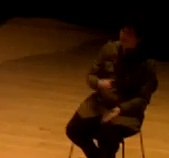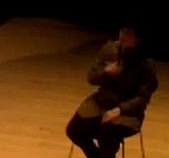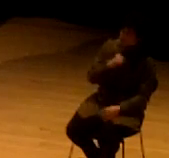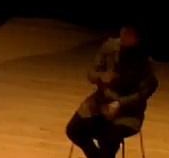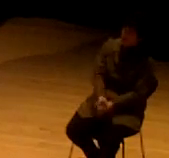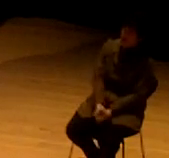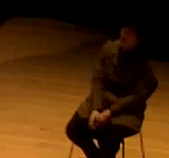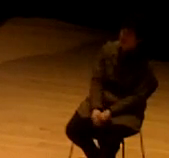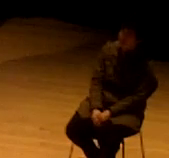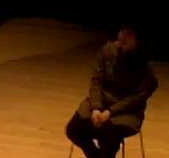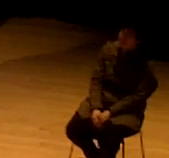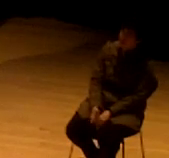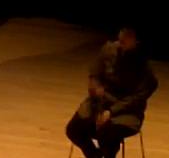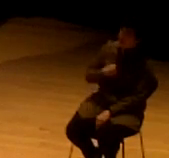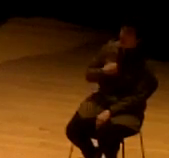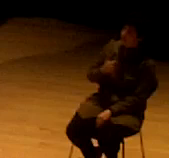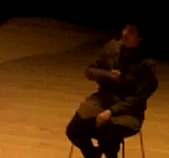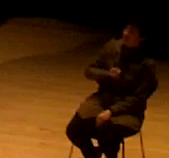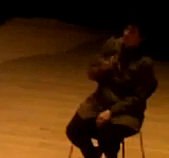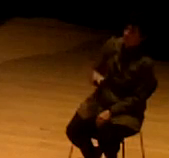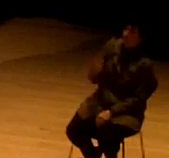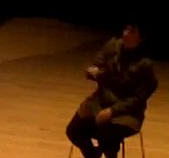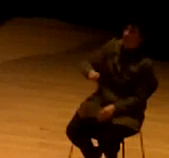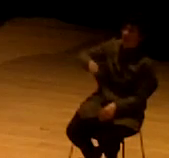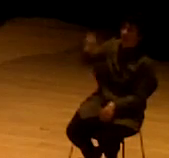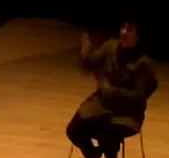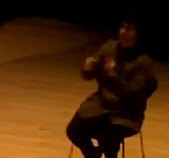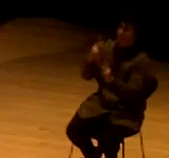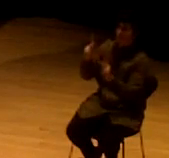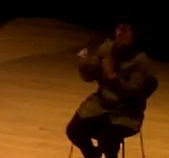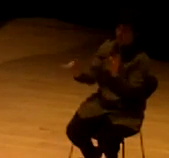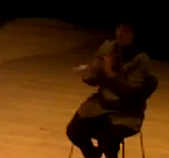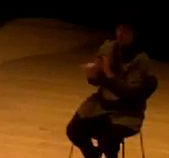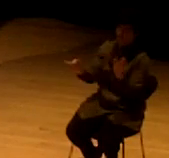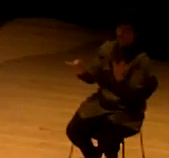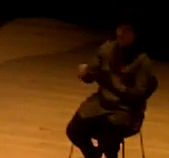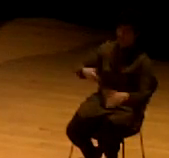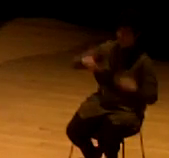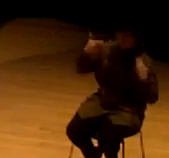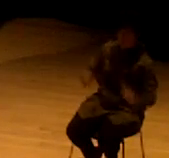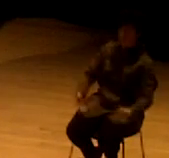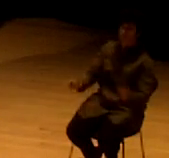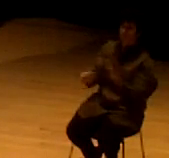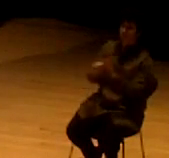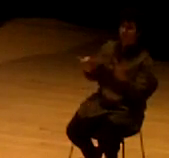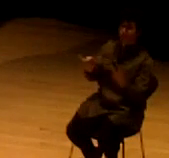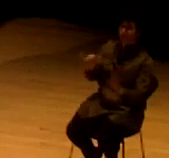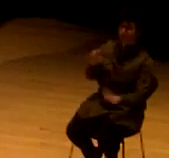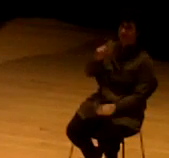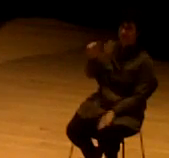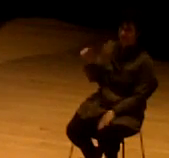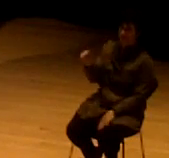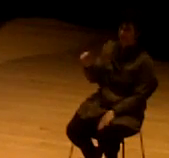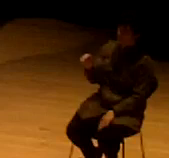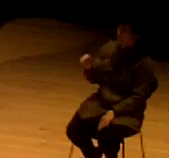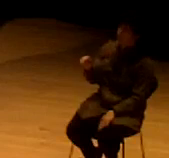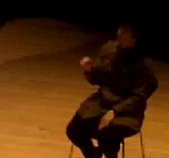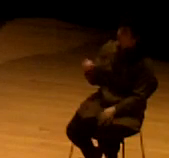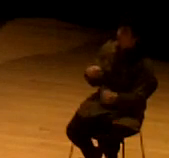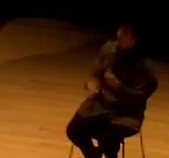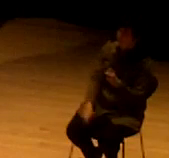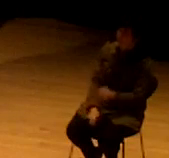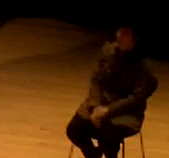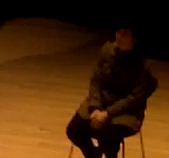this expressed by other people, like to identify as disabled, to acknowledge it, is a really difficult thing. I'm still working on